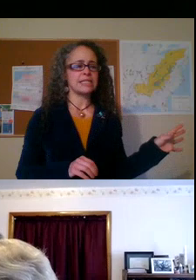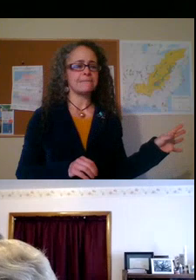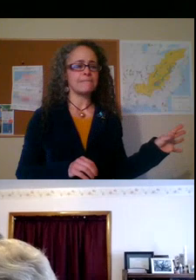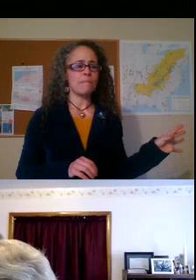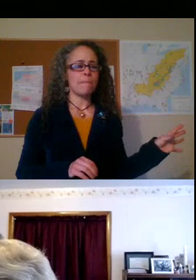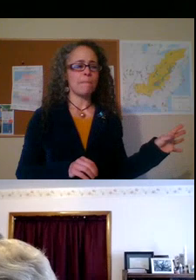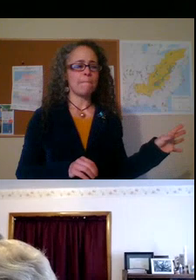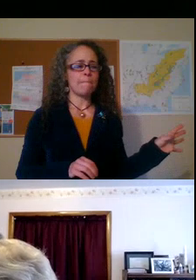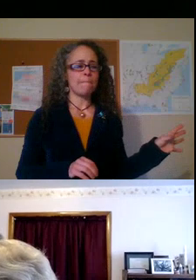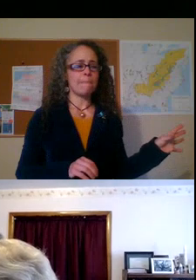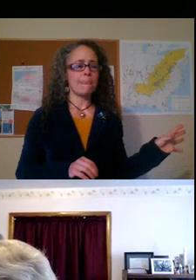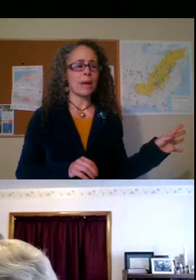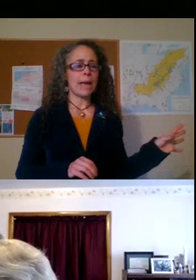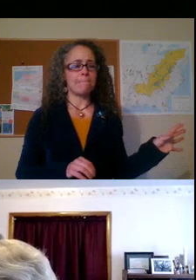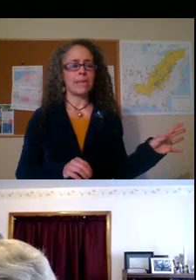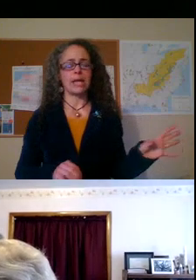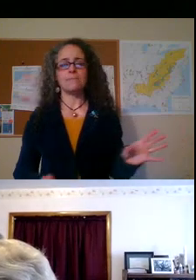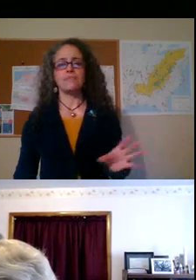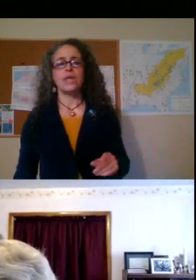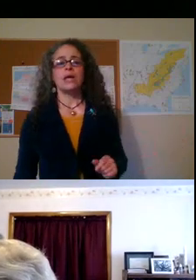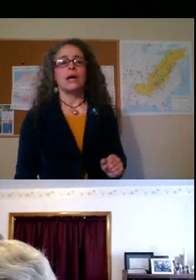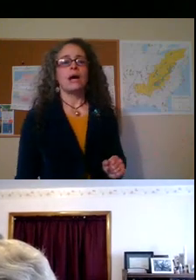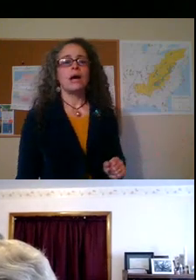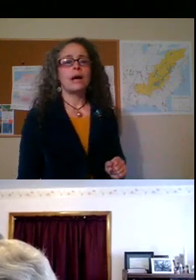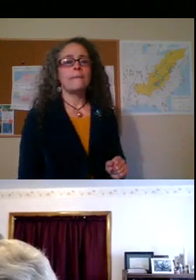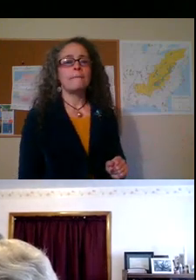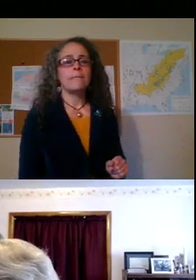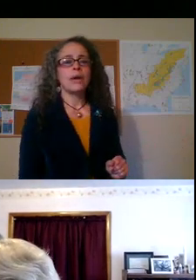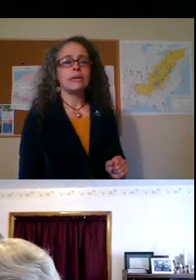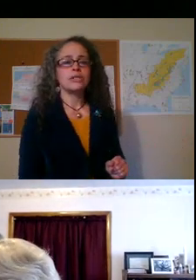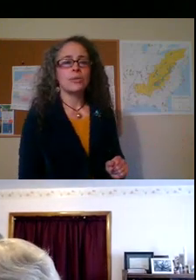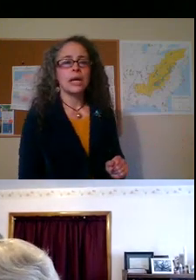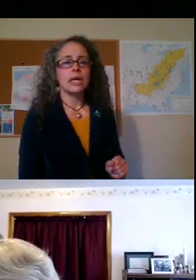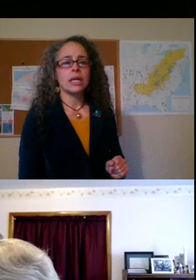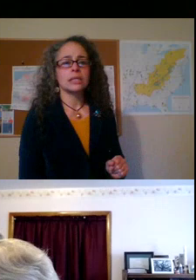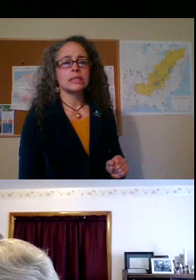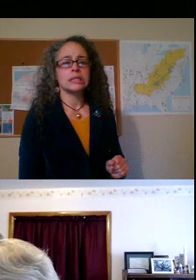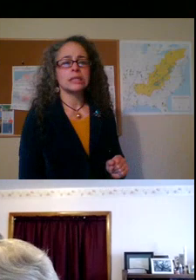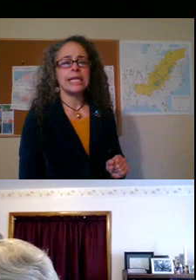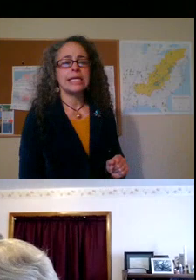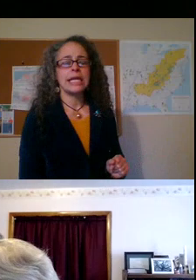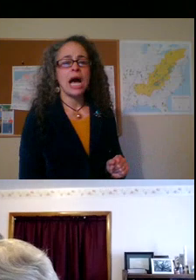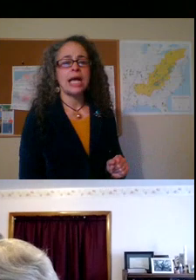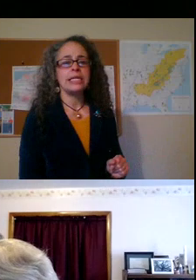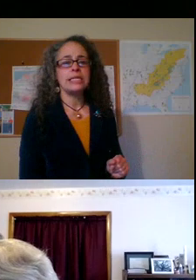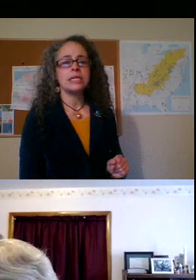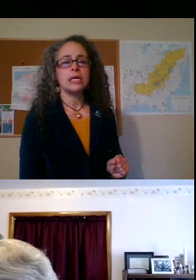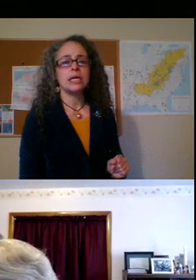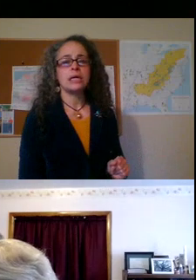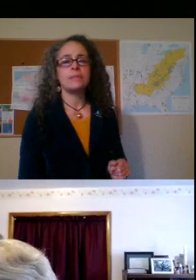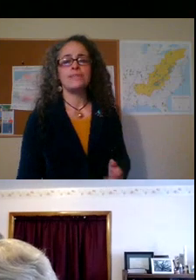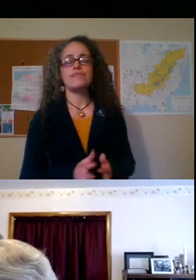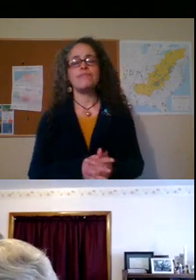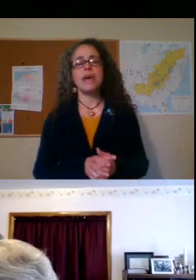that make sense? Okay, thank you. All right, so in